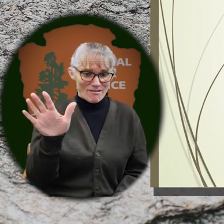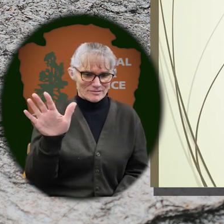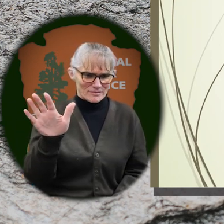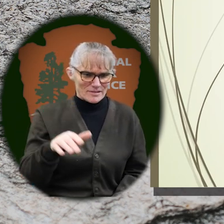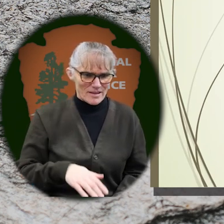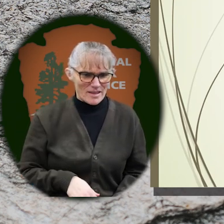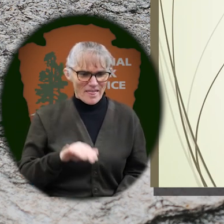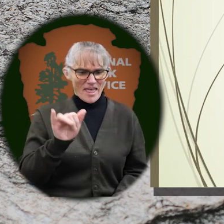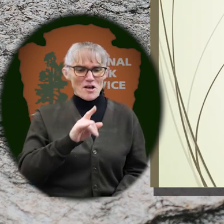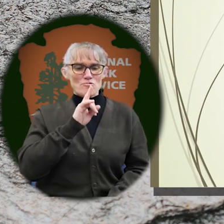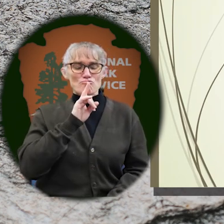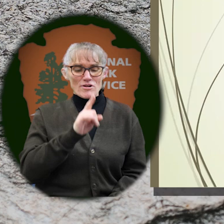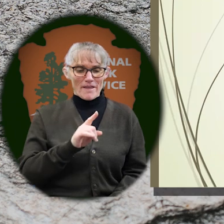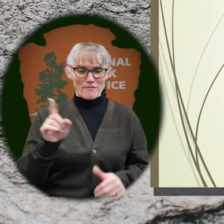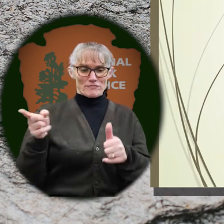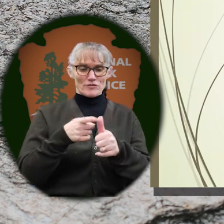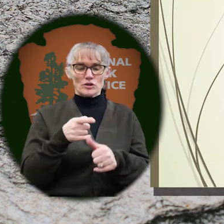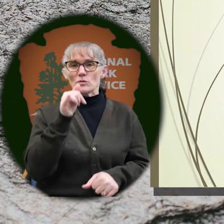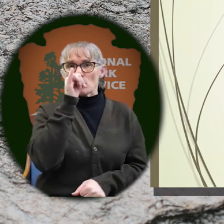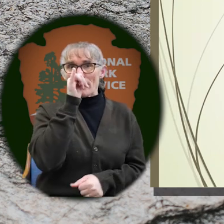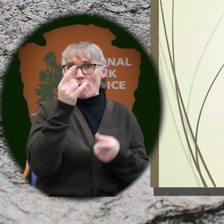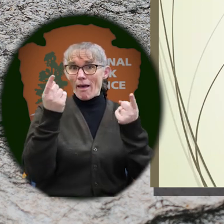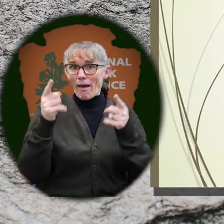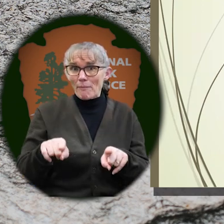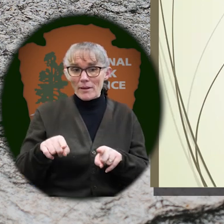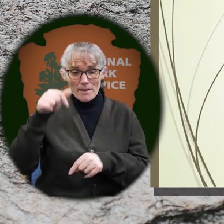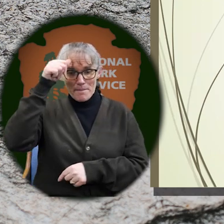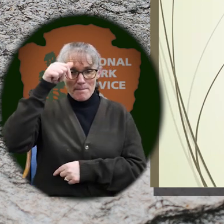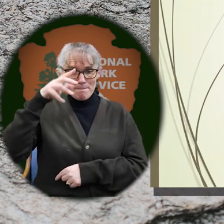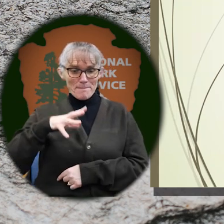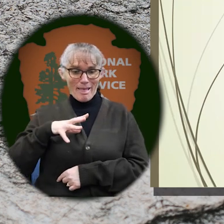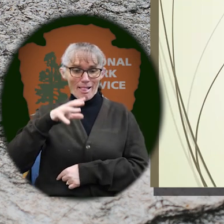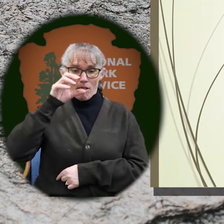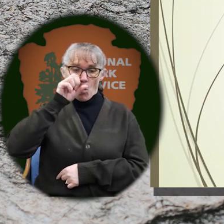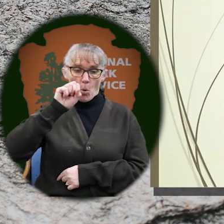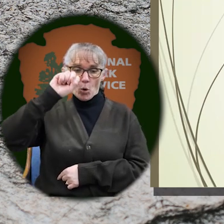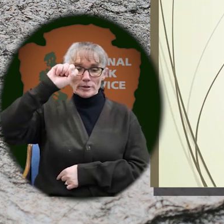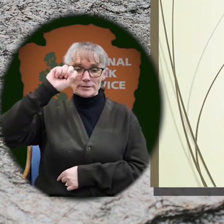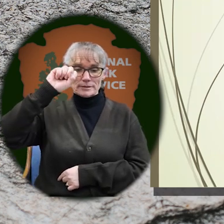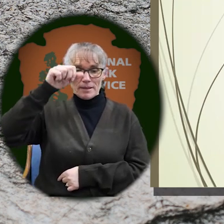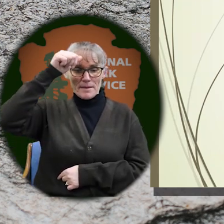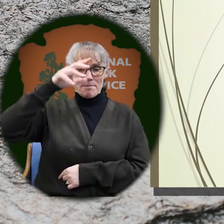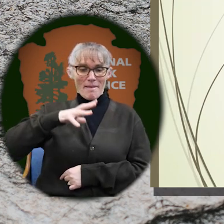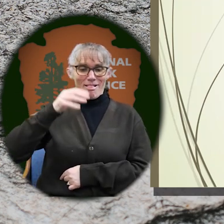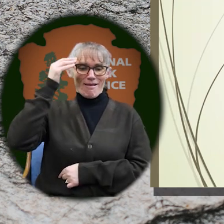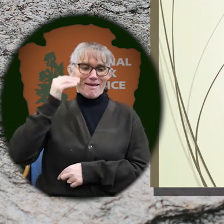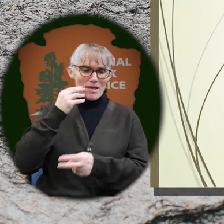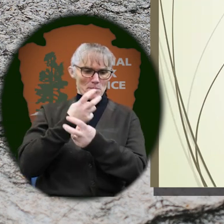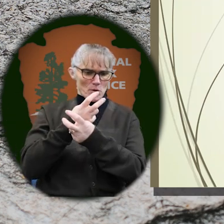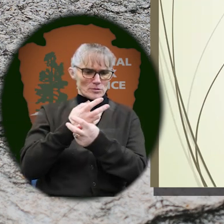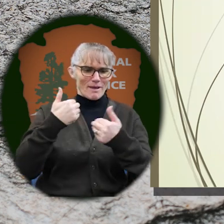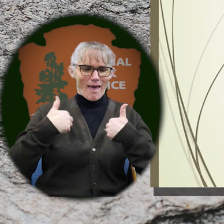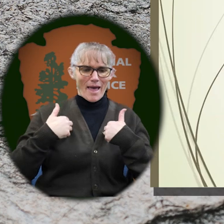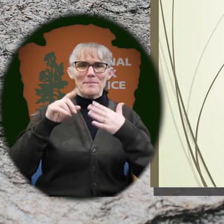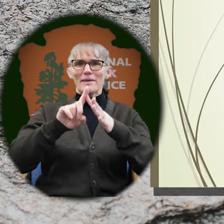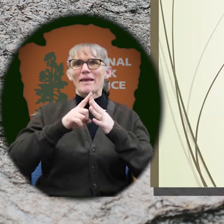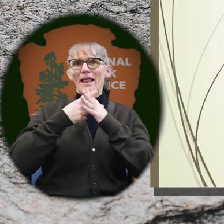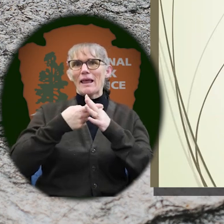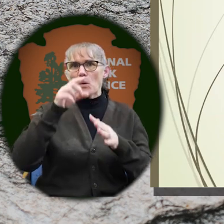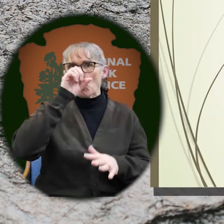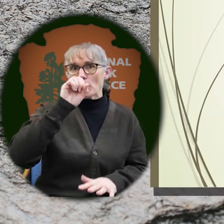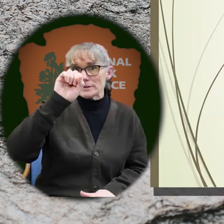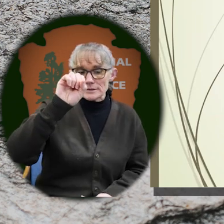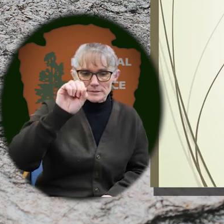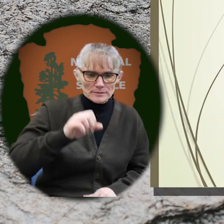it was actually the first rhinoceros at which the horn bases were present in male skulls in North America. And